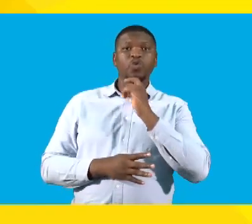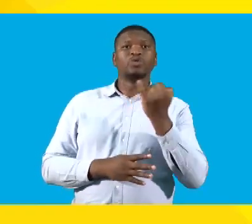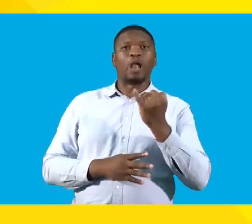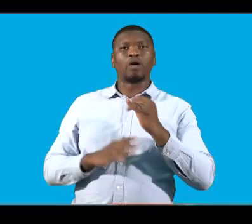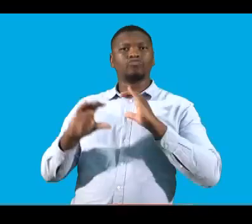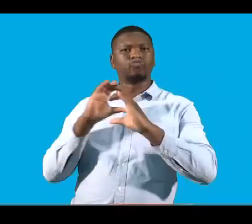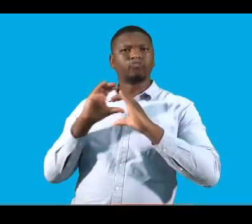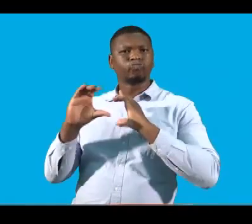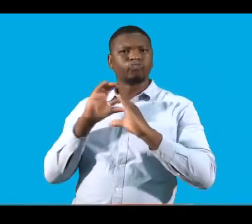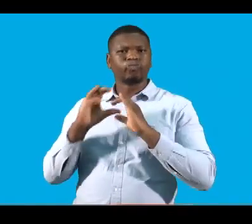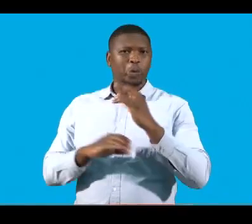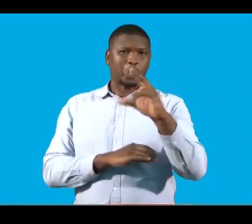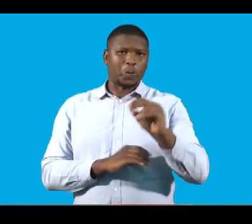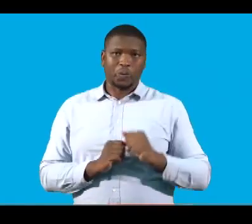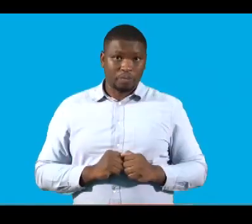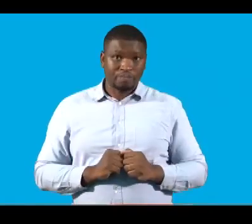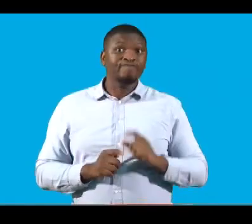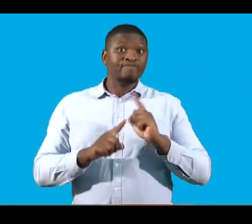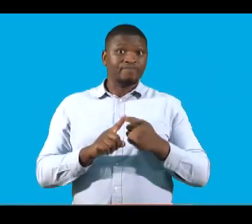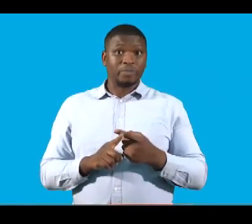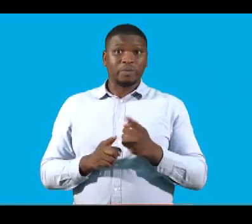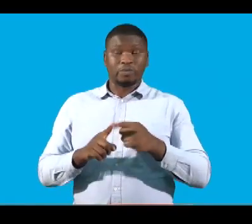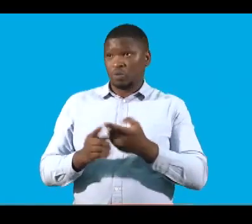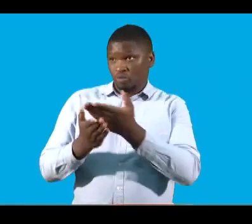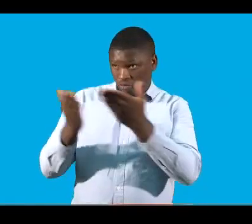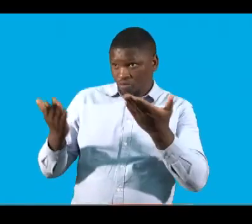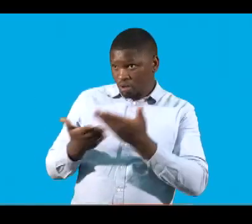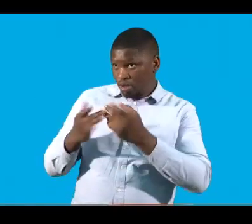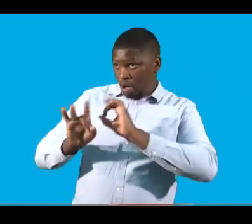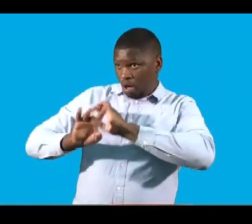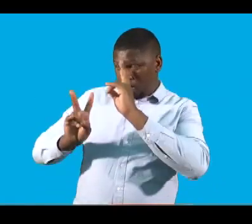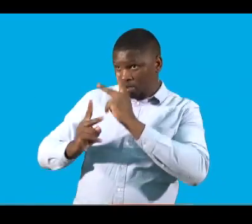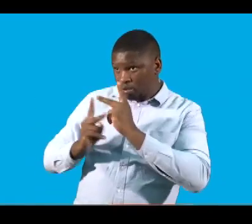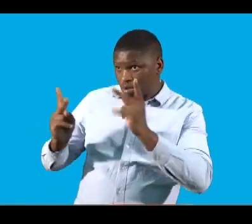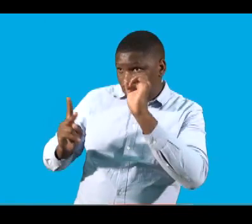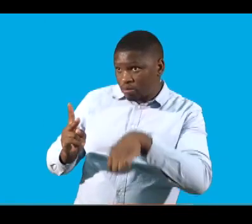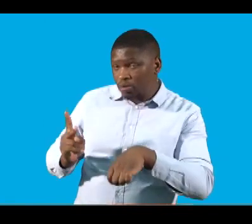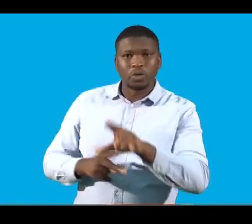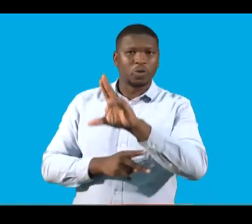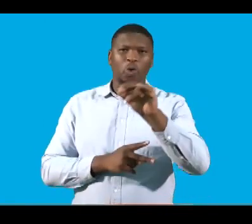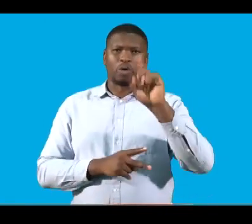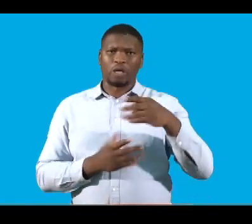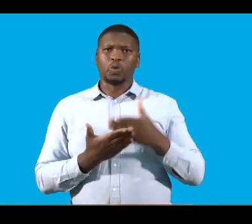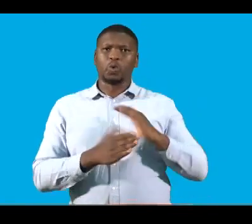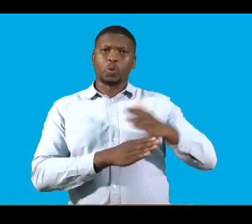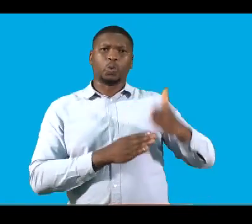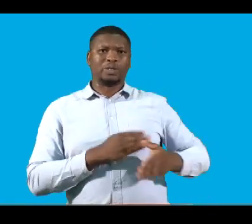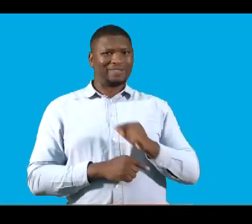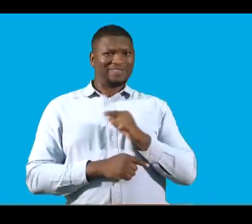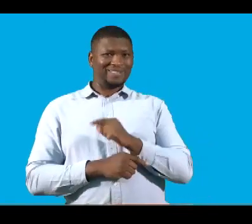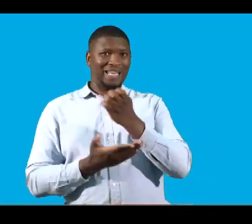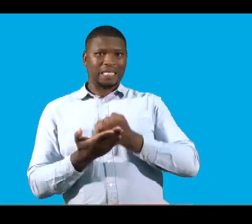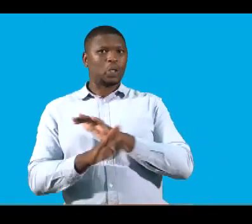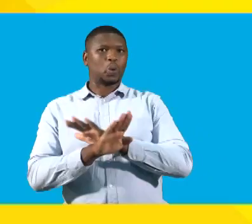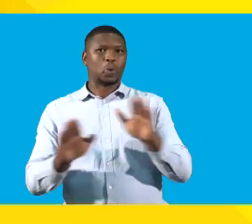essay. Do not write conversationally. So you guys can clearly see, leave those conversations